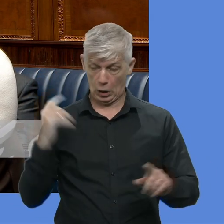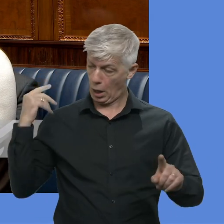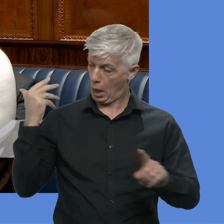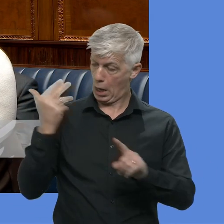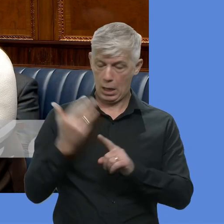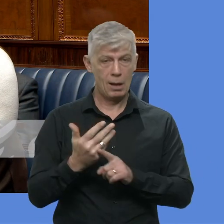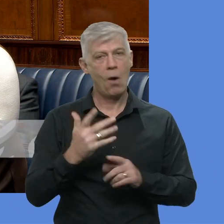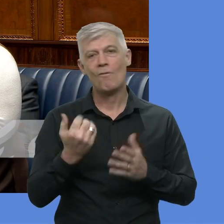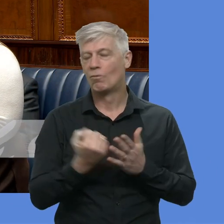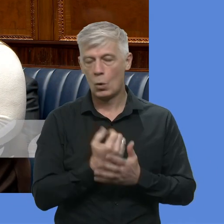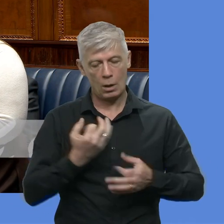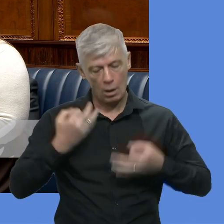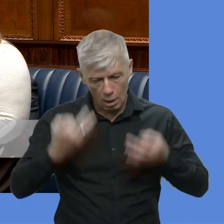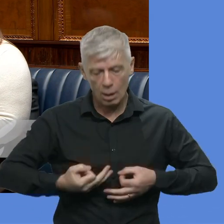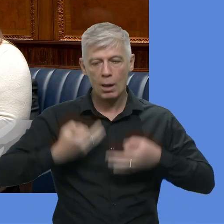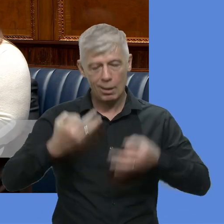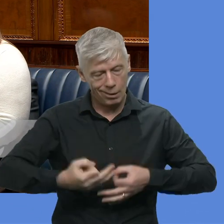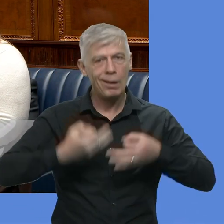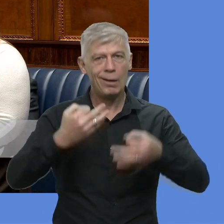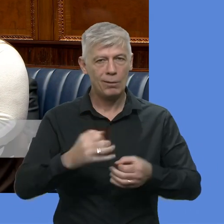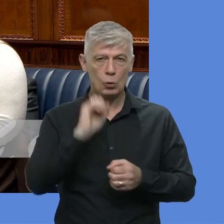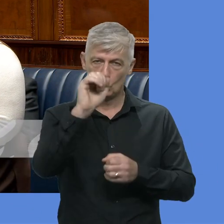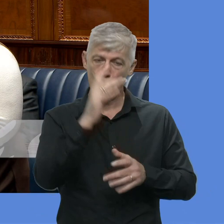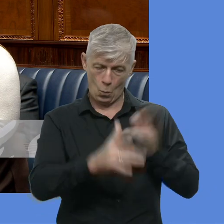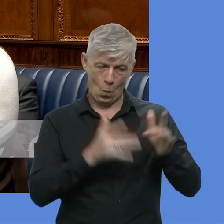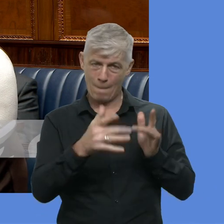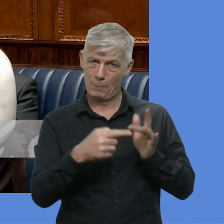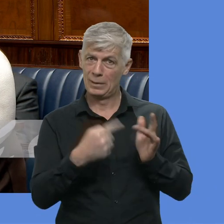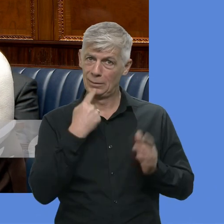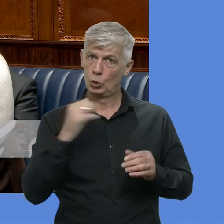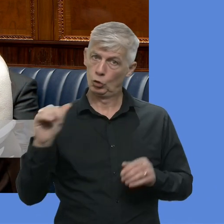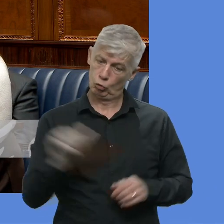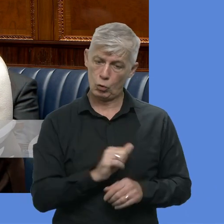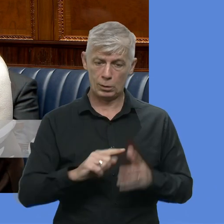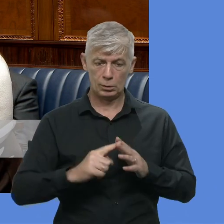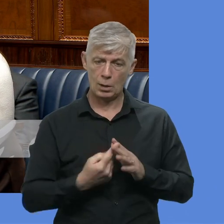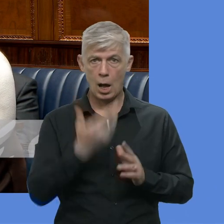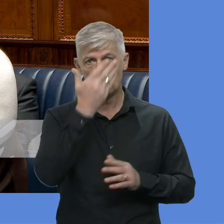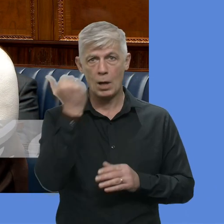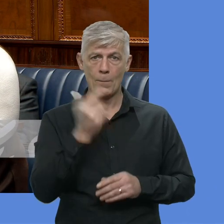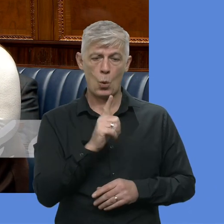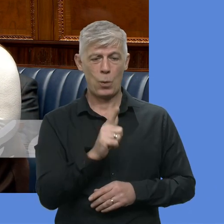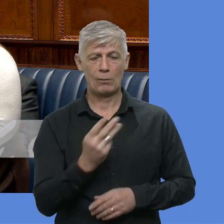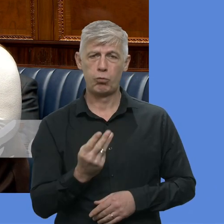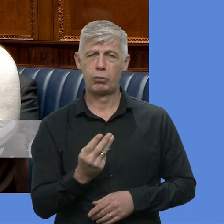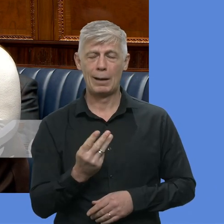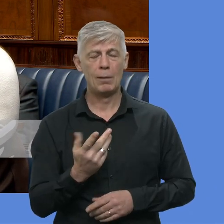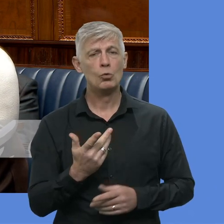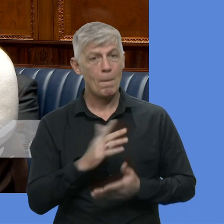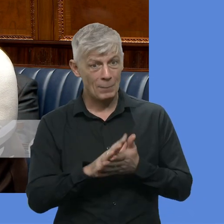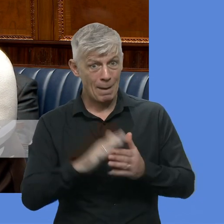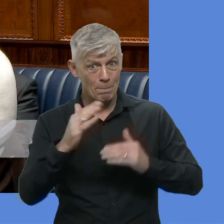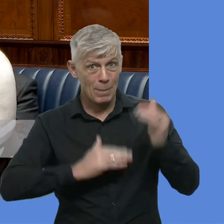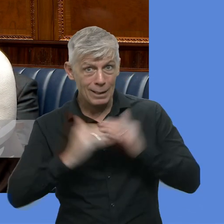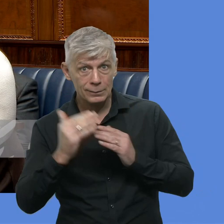has been plagued by delays. It says on your own website that works were expected to start in summer 2023. When can we expect building to take